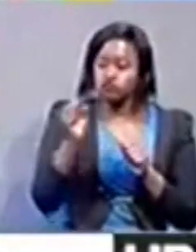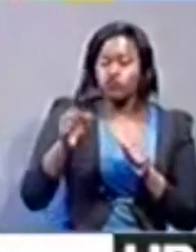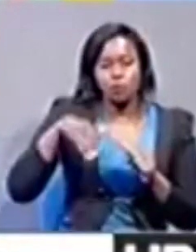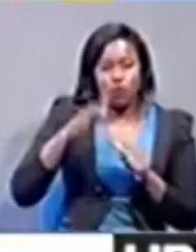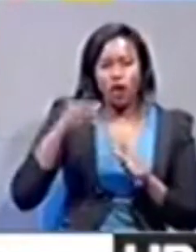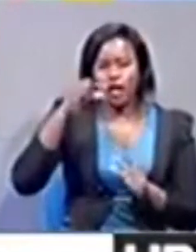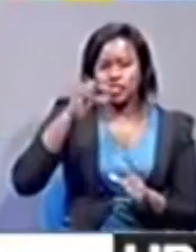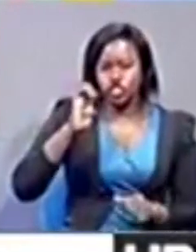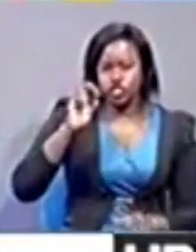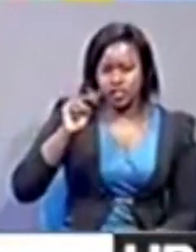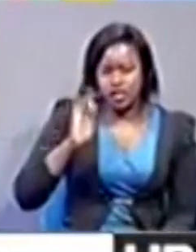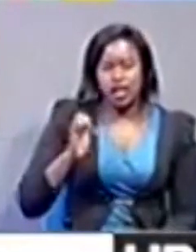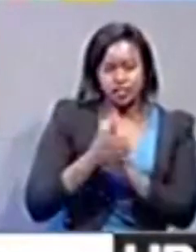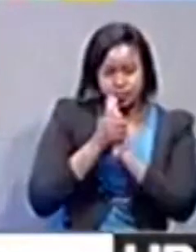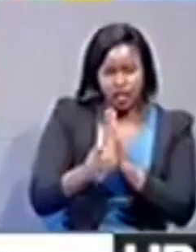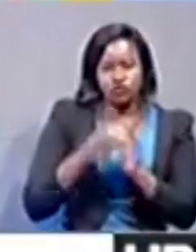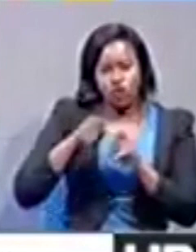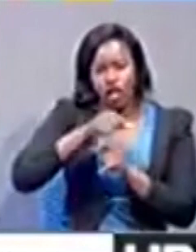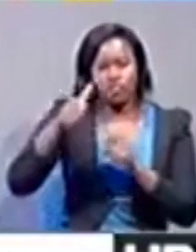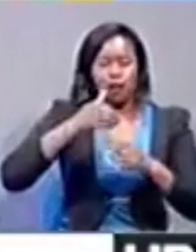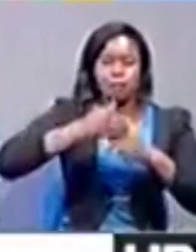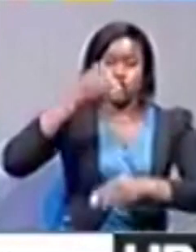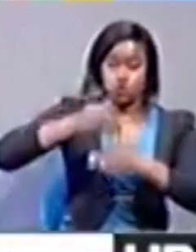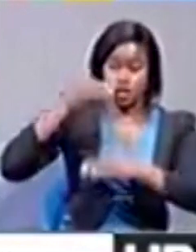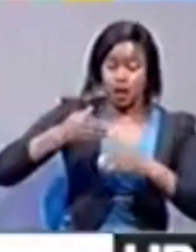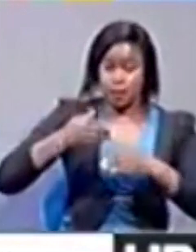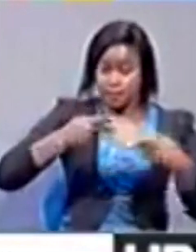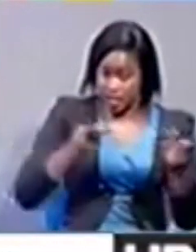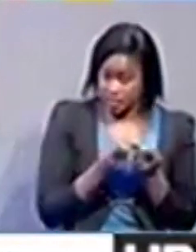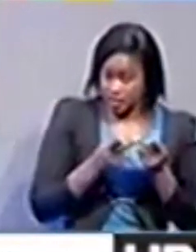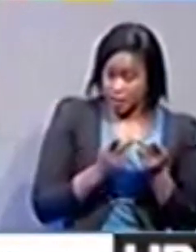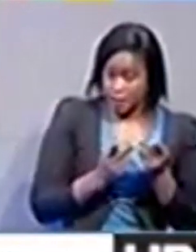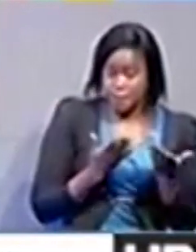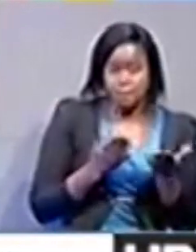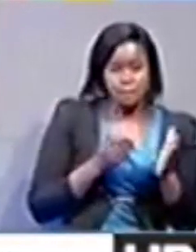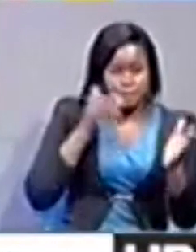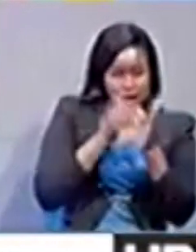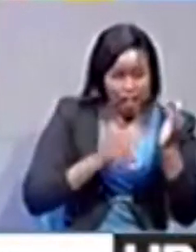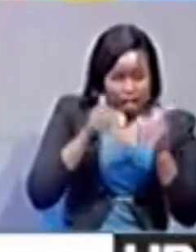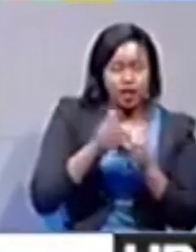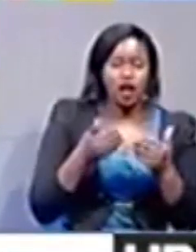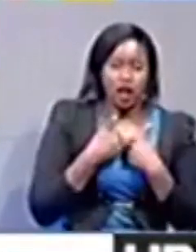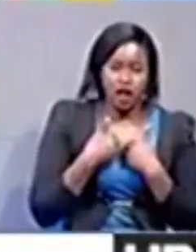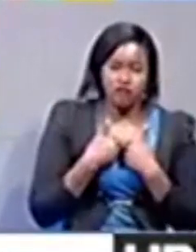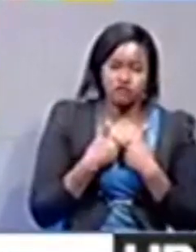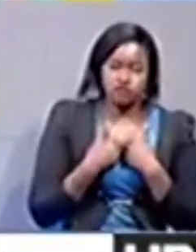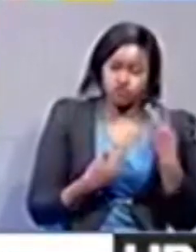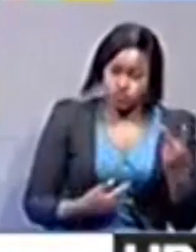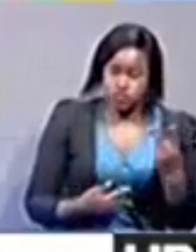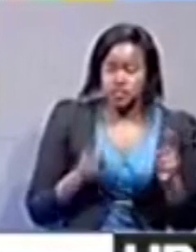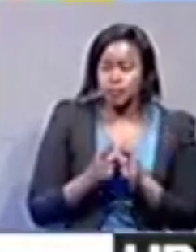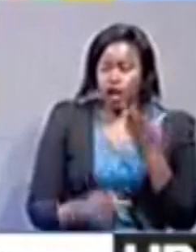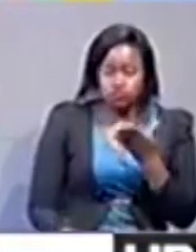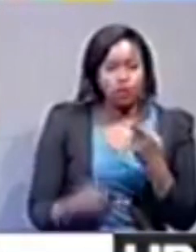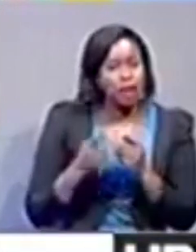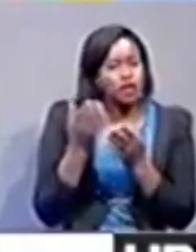experts to other border points. Maraba already has 2 gene expert machines deployed but